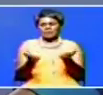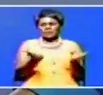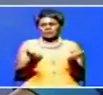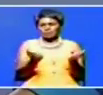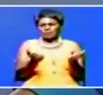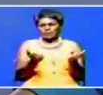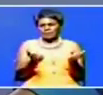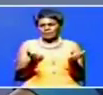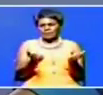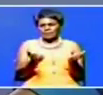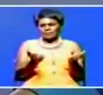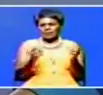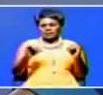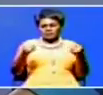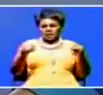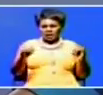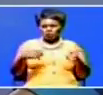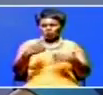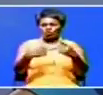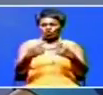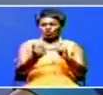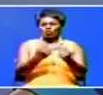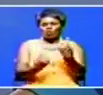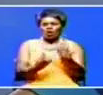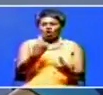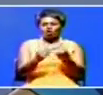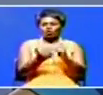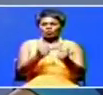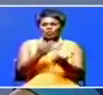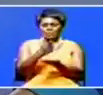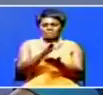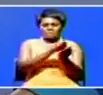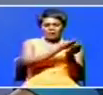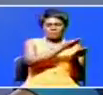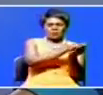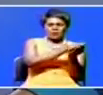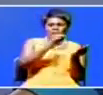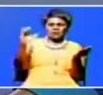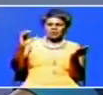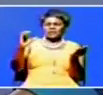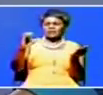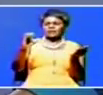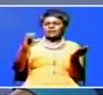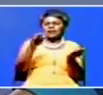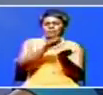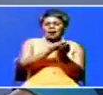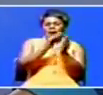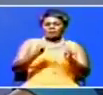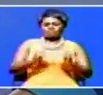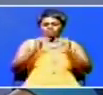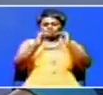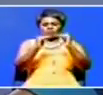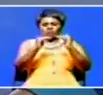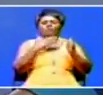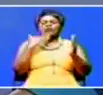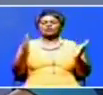be to stay afloat. In the highly competitive banking sector, Credit Bank has upgraded its core banking system. The bank is